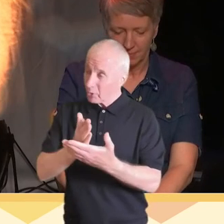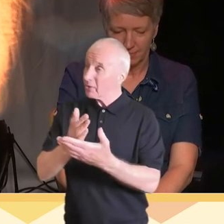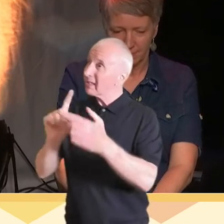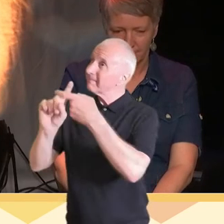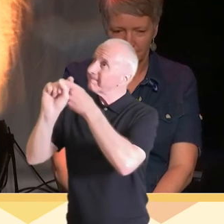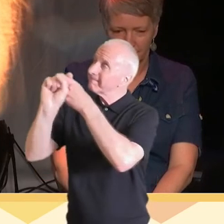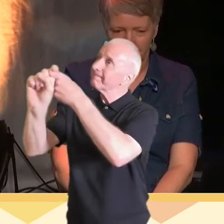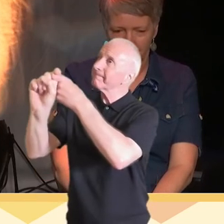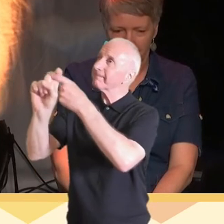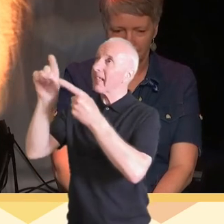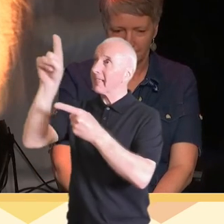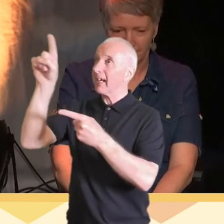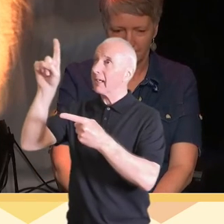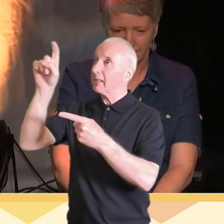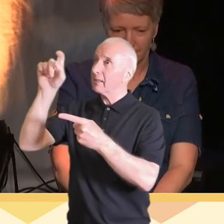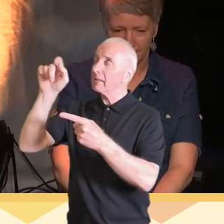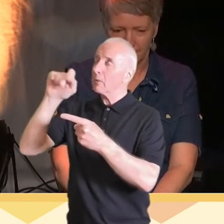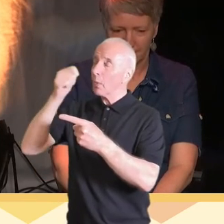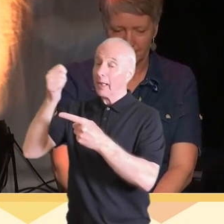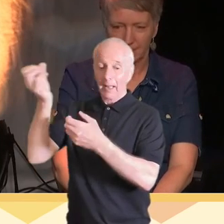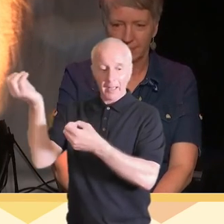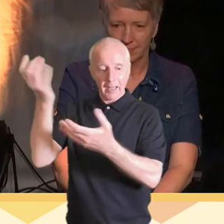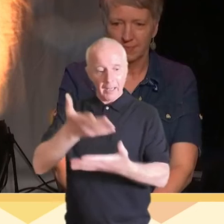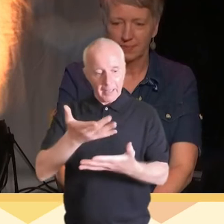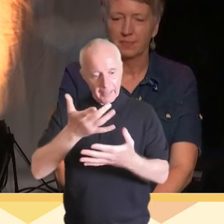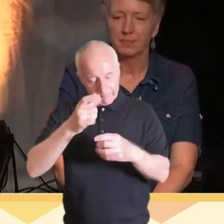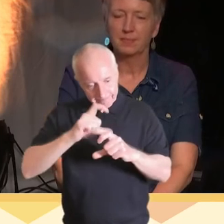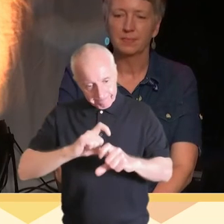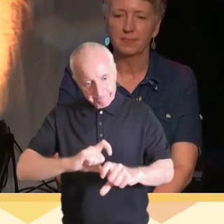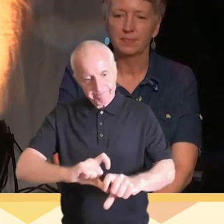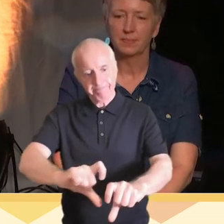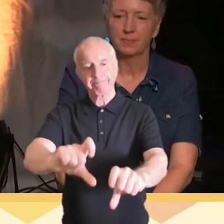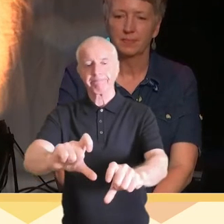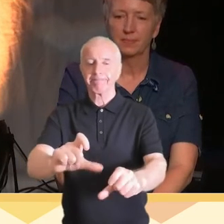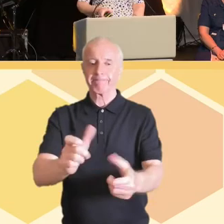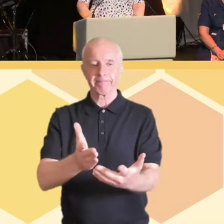is what is going to sustain us through this challenge of the unknown.